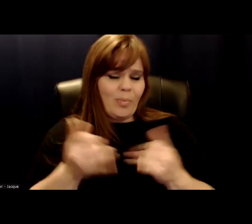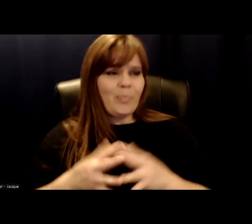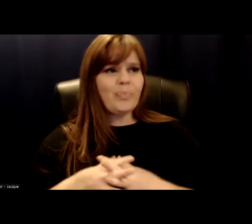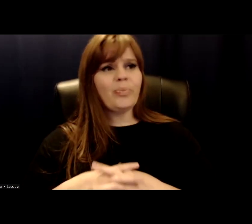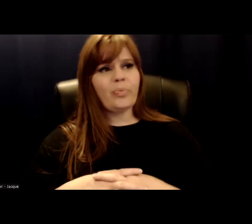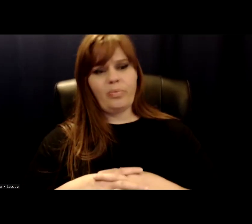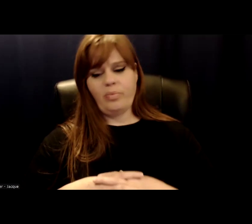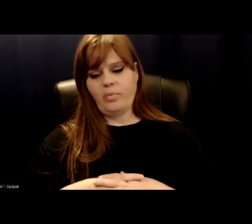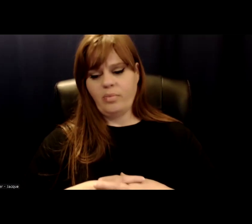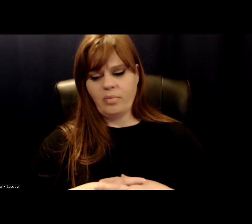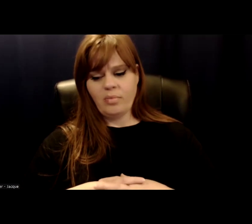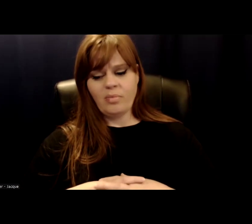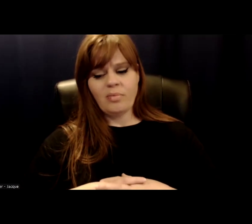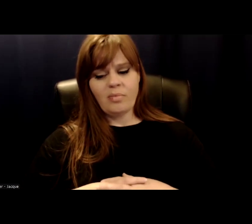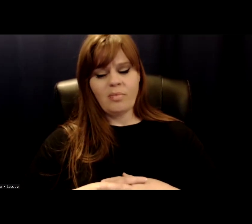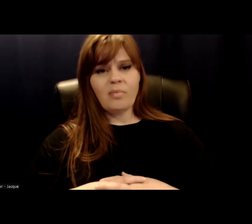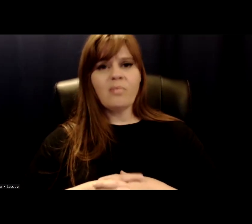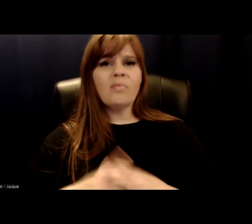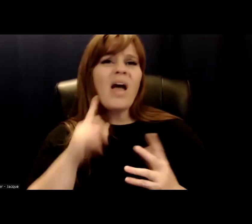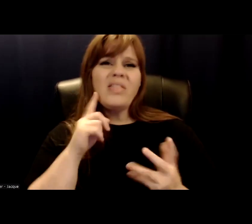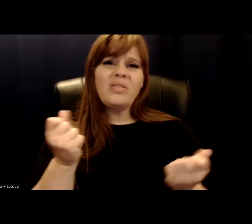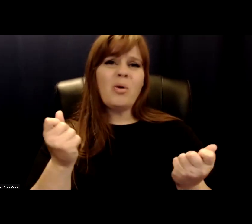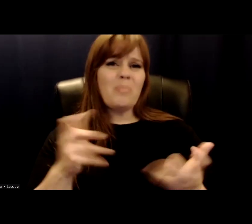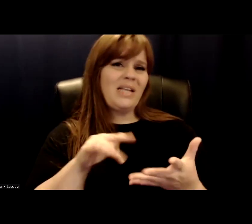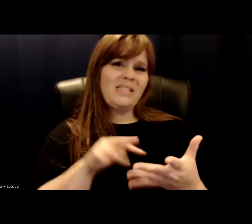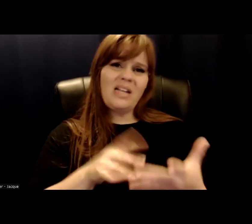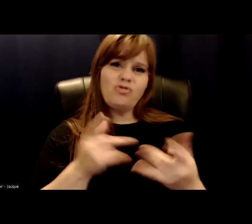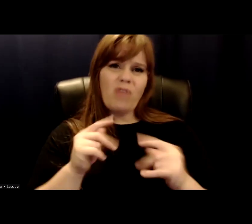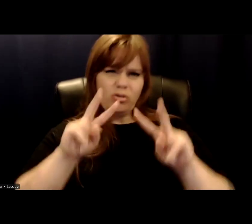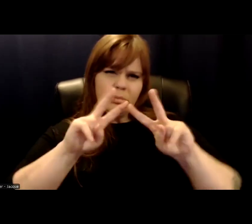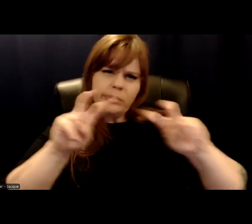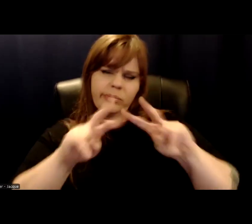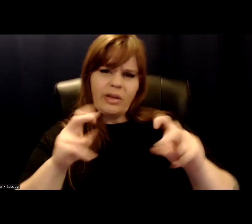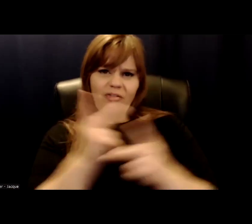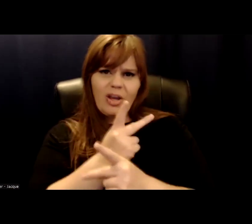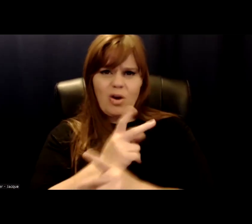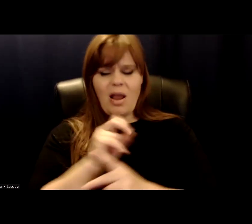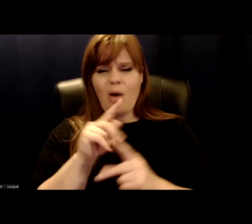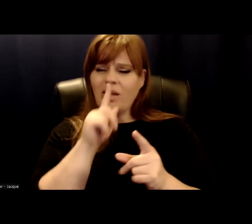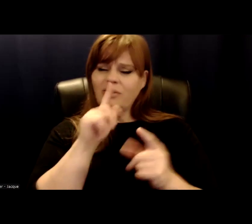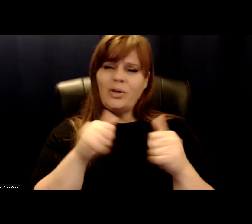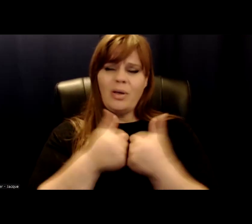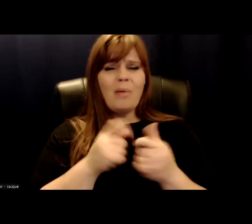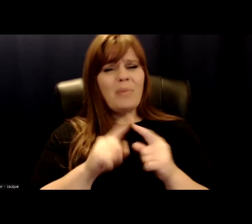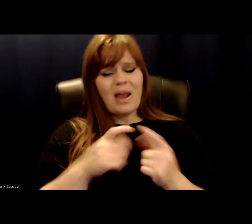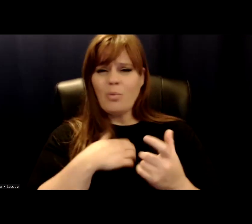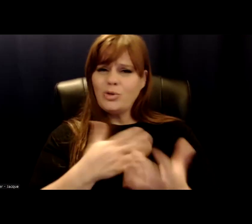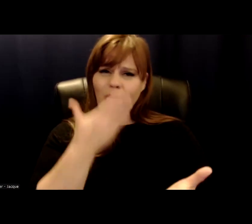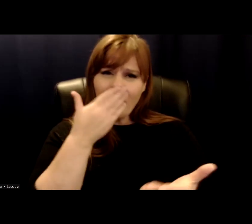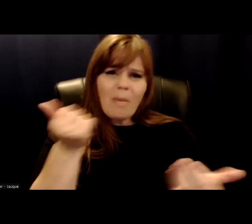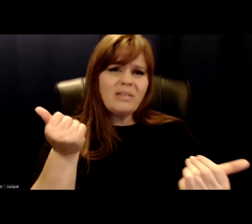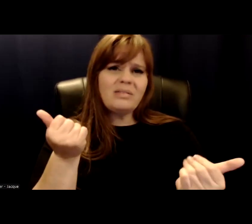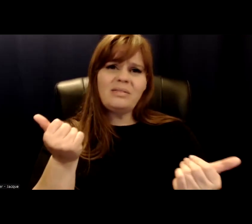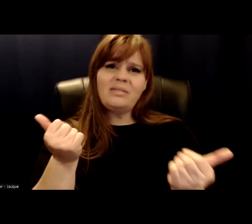that are attempting to figure that out, and it's very challenging. But I do wish you the best in terms of getting back to a